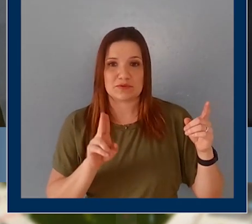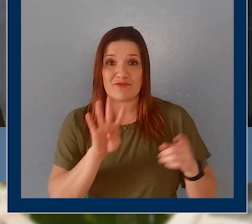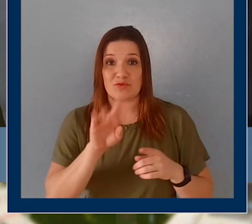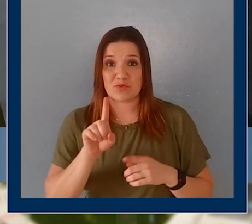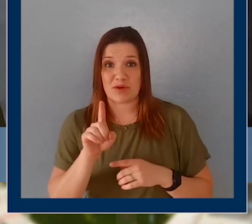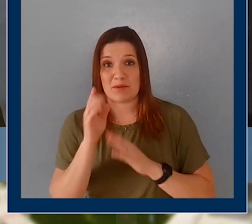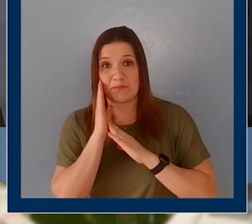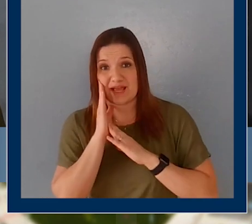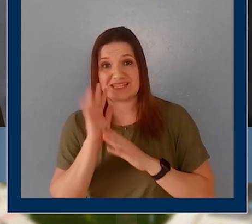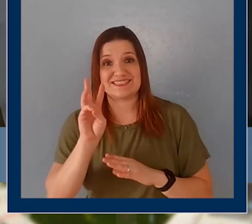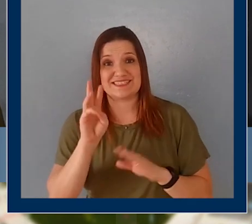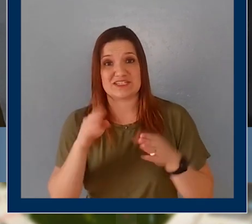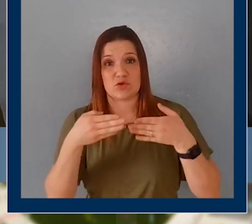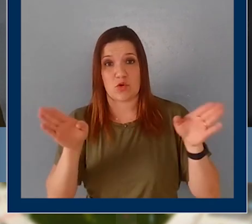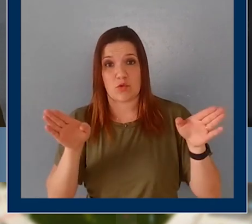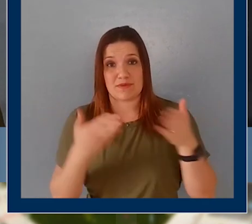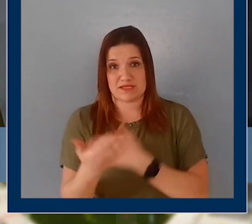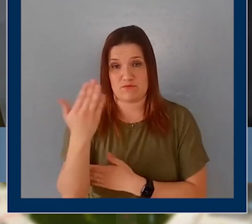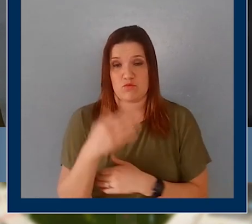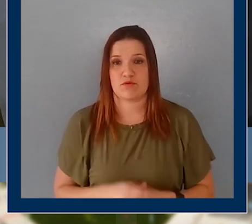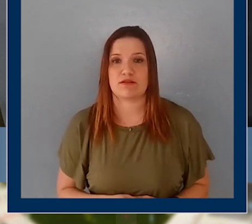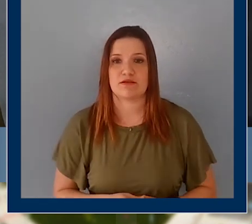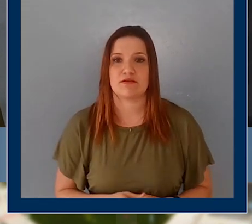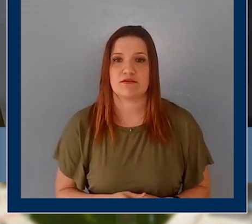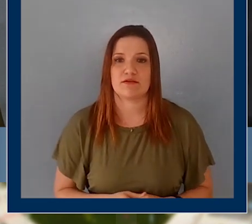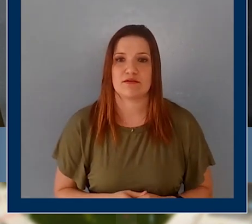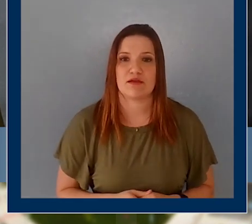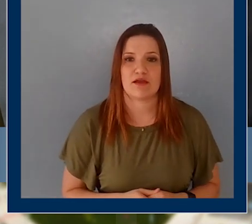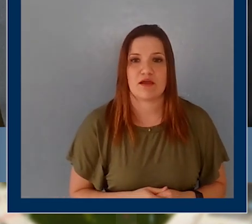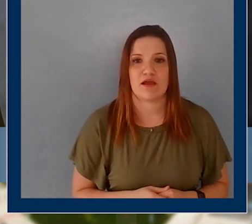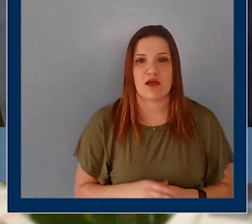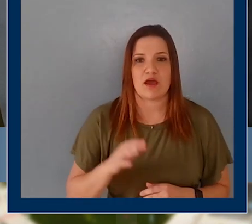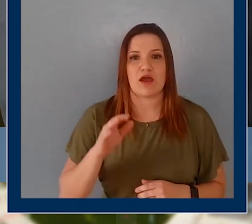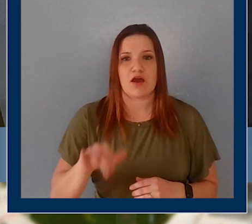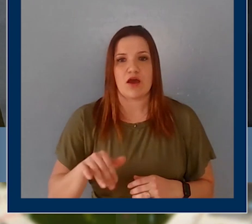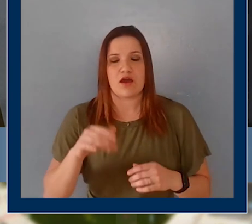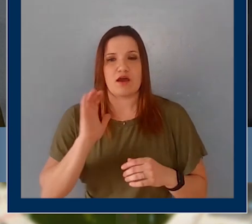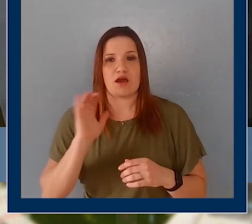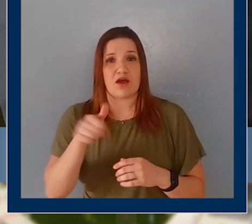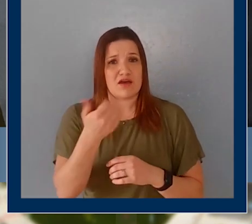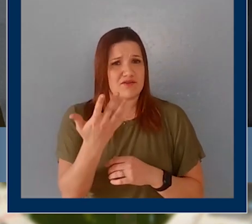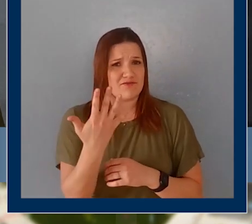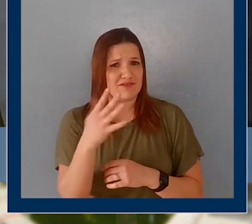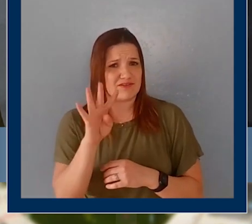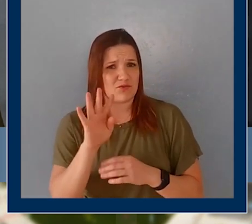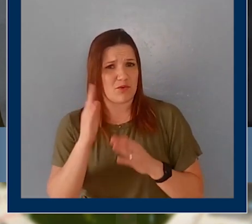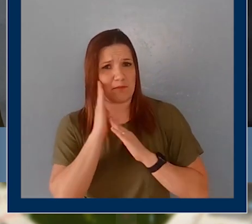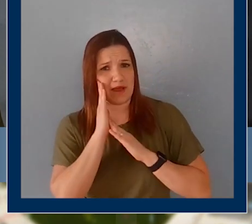mother-baby. But of those 344 beds, 94% of them are occupied. So we